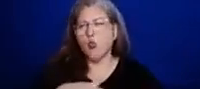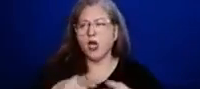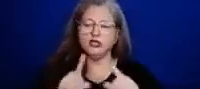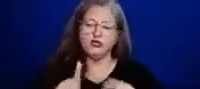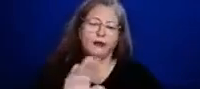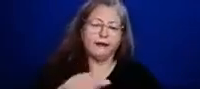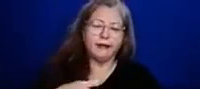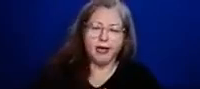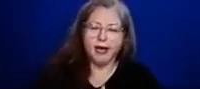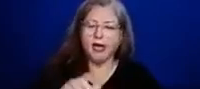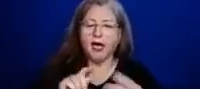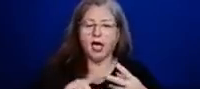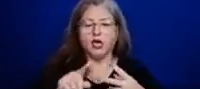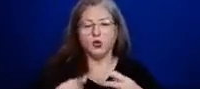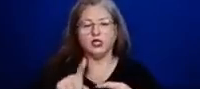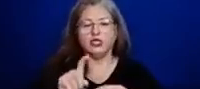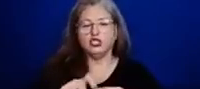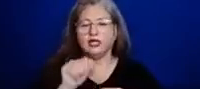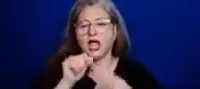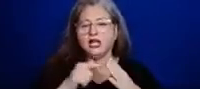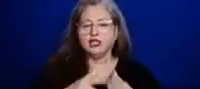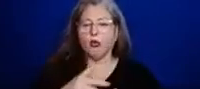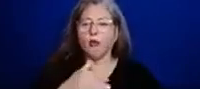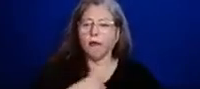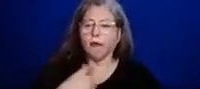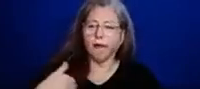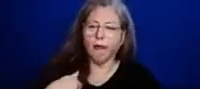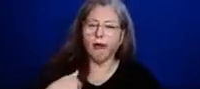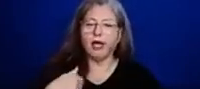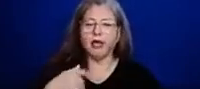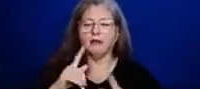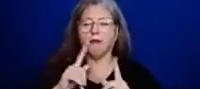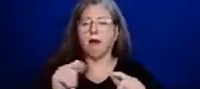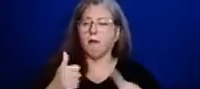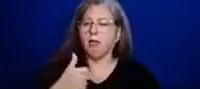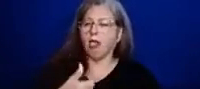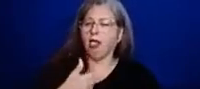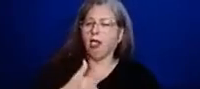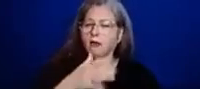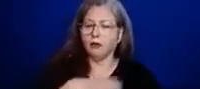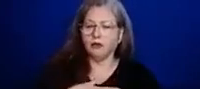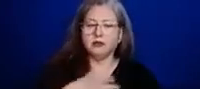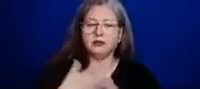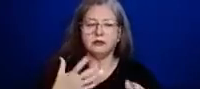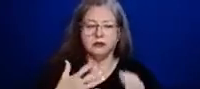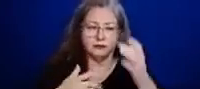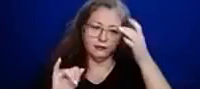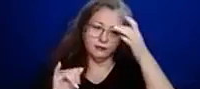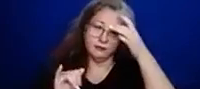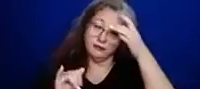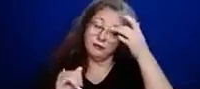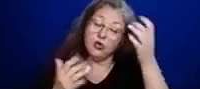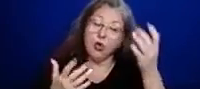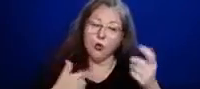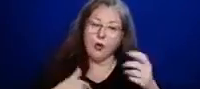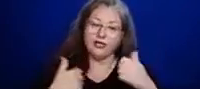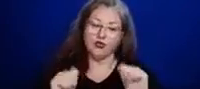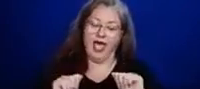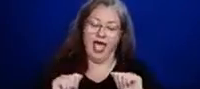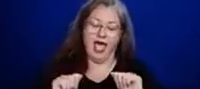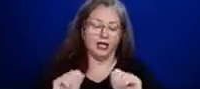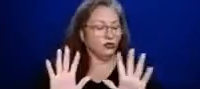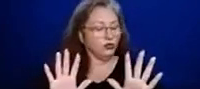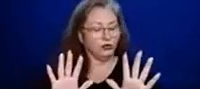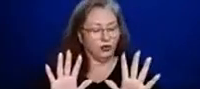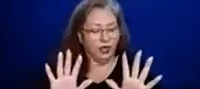night, because you shouldn't show your boobs, because et cetera, et cetera, et cetera. So on that way, we try to